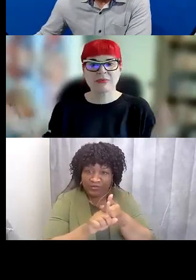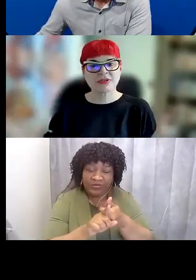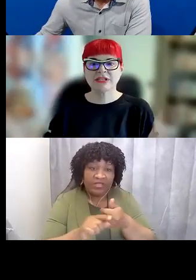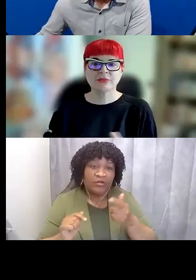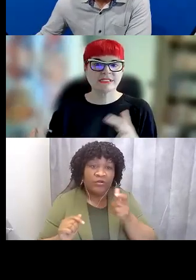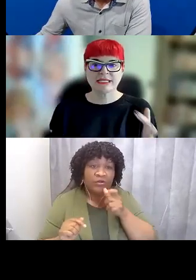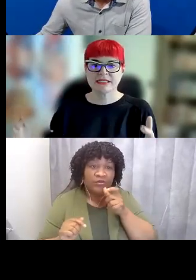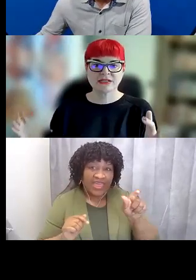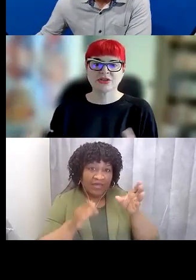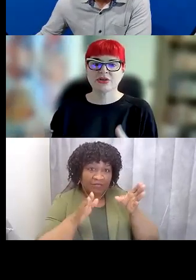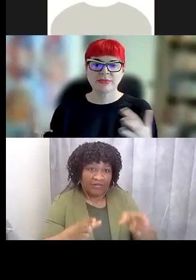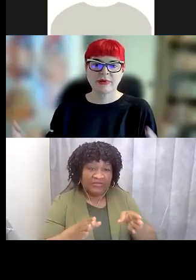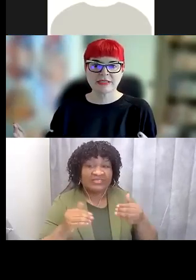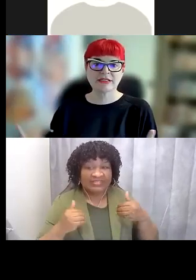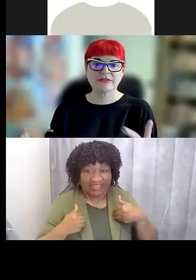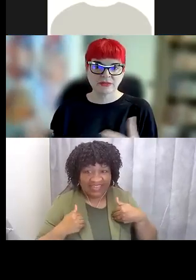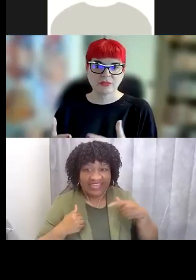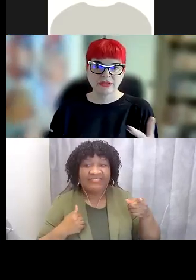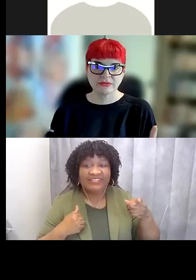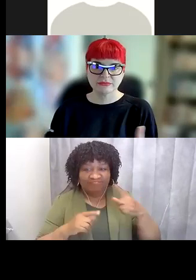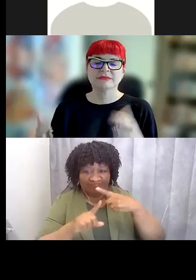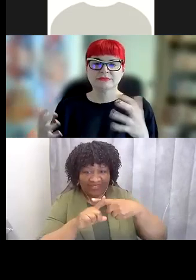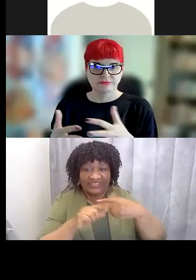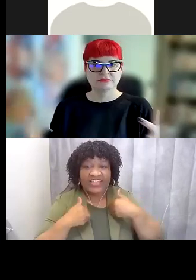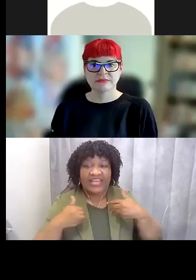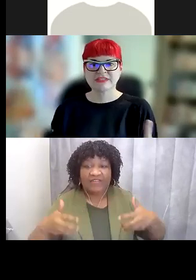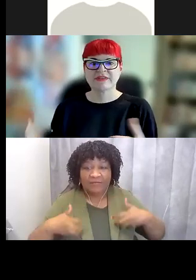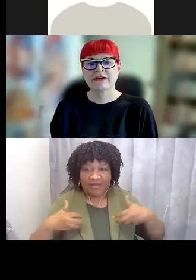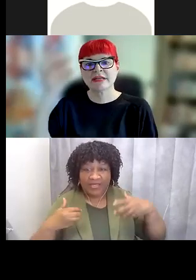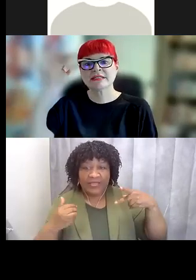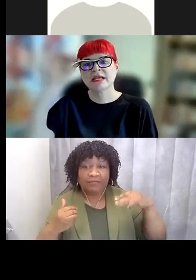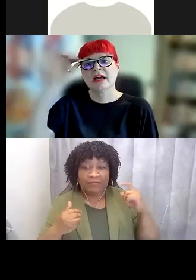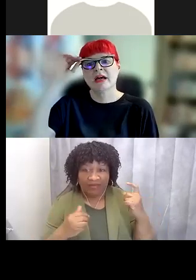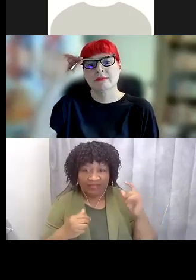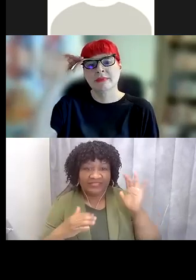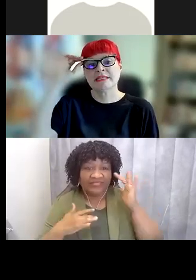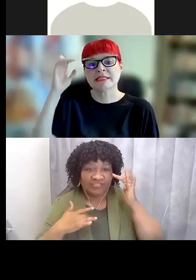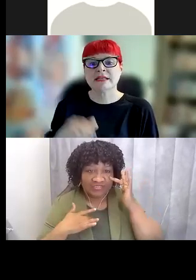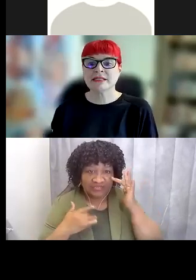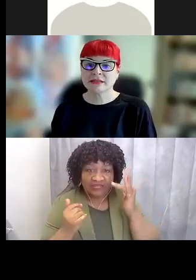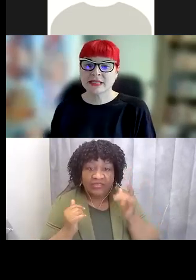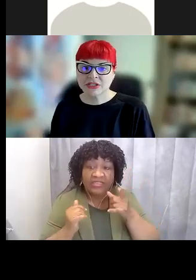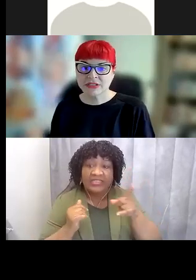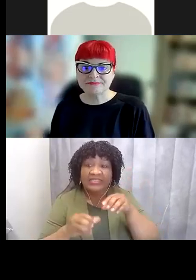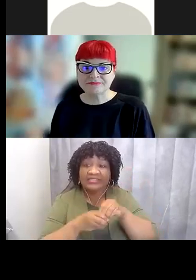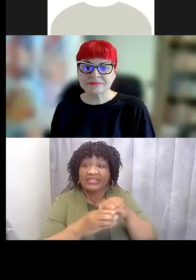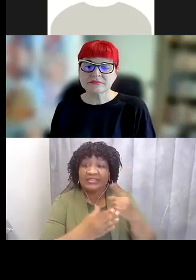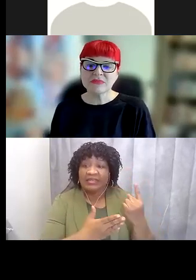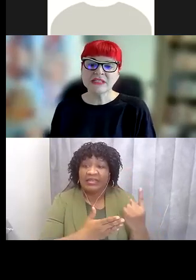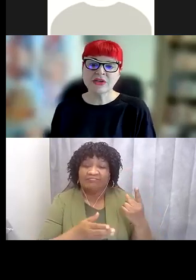was that person who was tested and shown to be positive with this virus is in